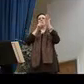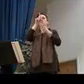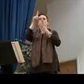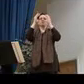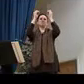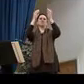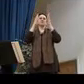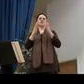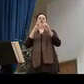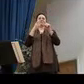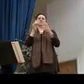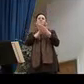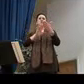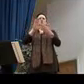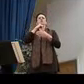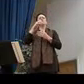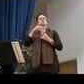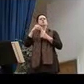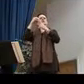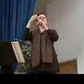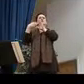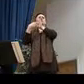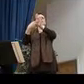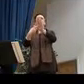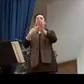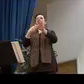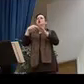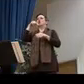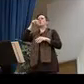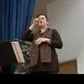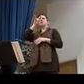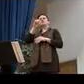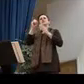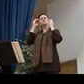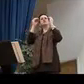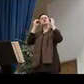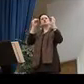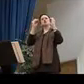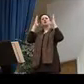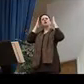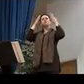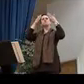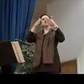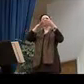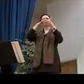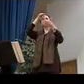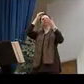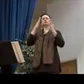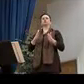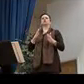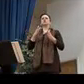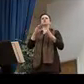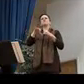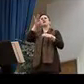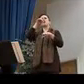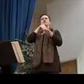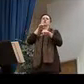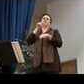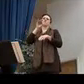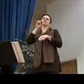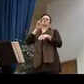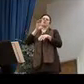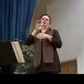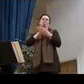represents the quality of instruction and focus on the students found at Great Falls College MSU. Using the criteria